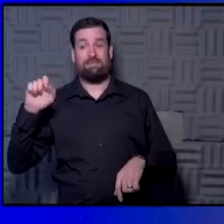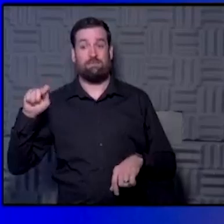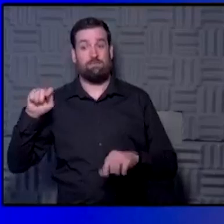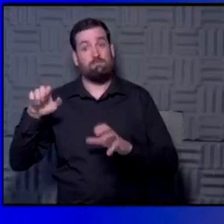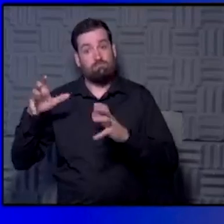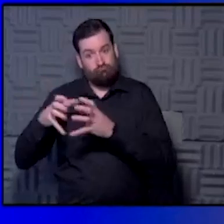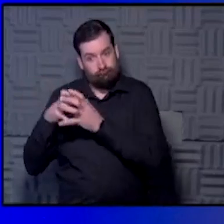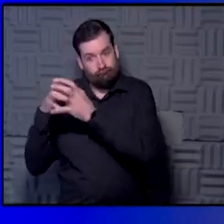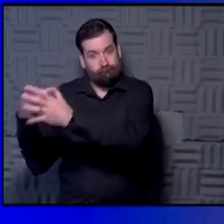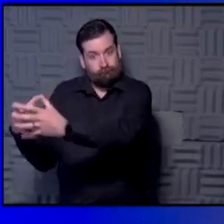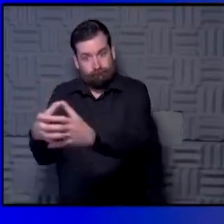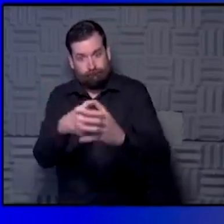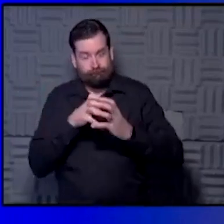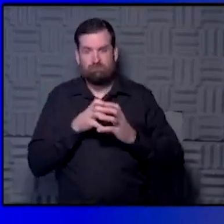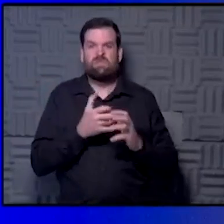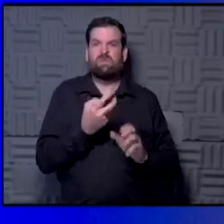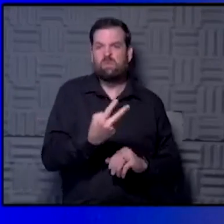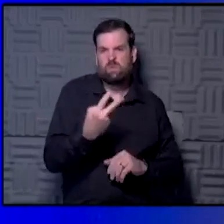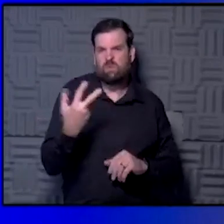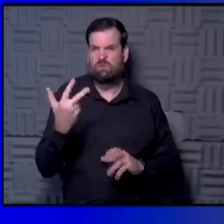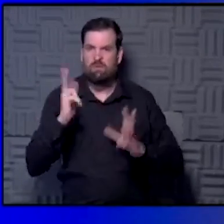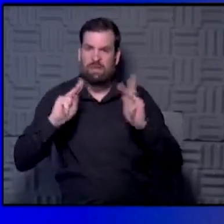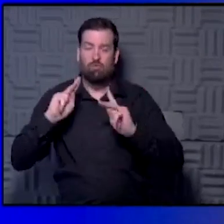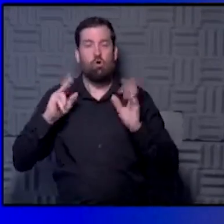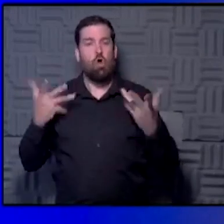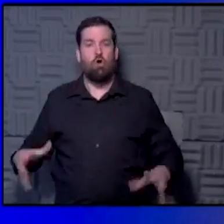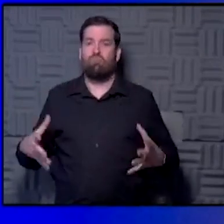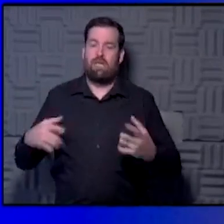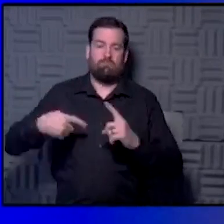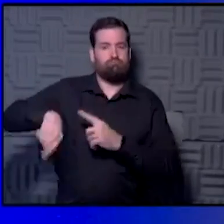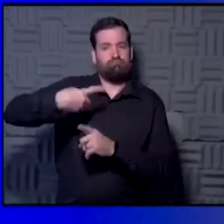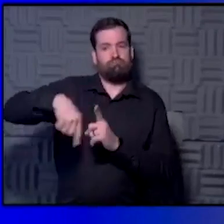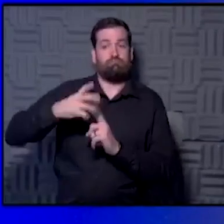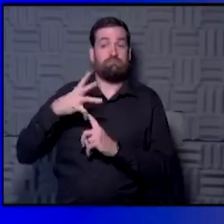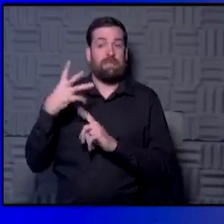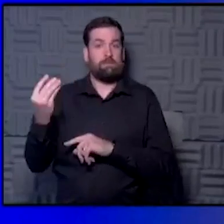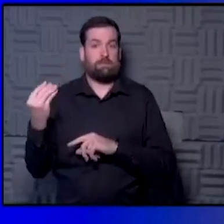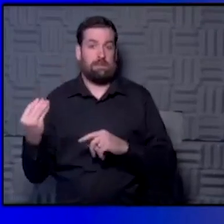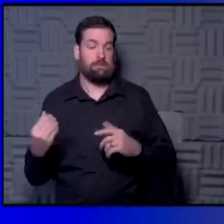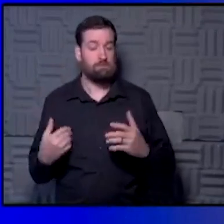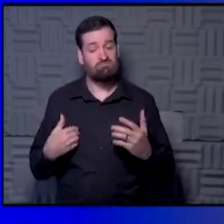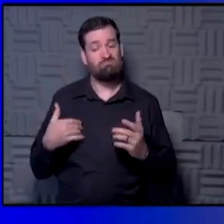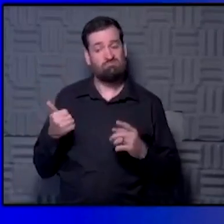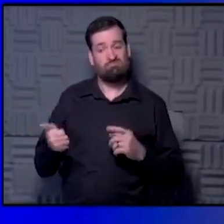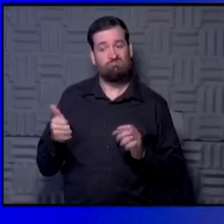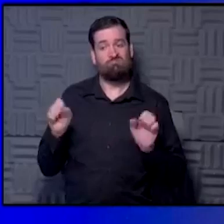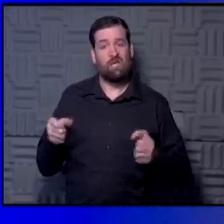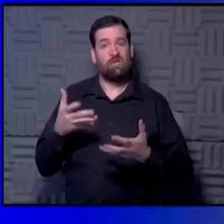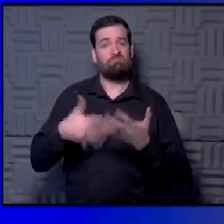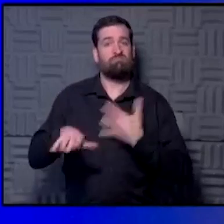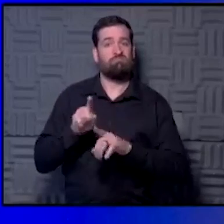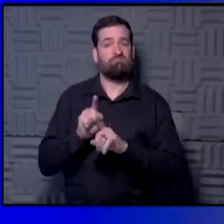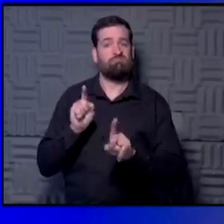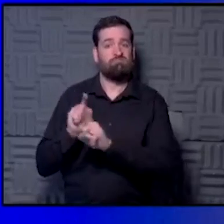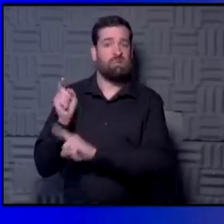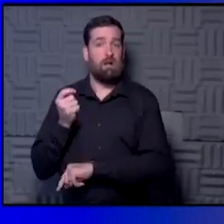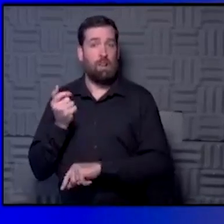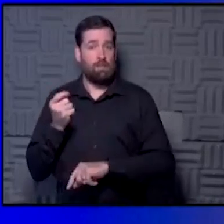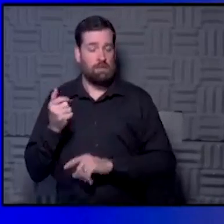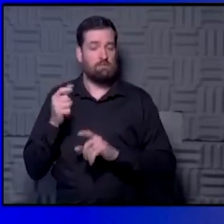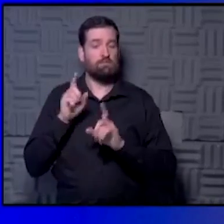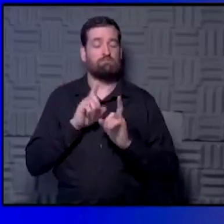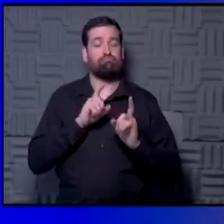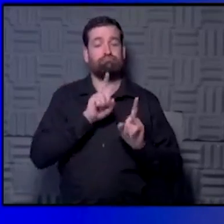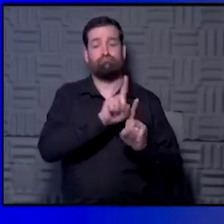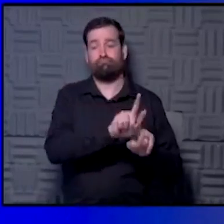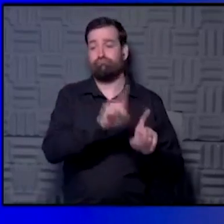bubble, and if it's just 2 or 3 people and you're outside, and for the most part, they can probably separate a little bit while they're walking from house